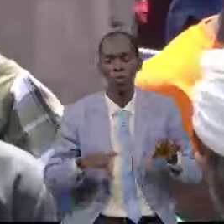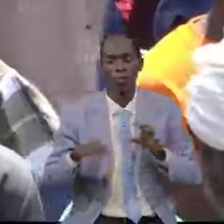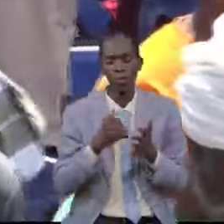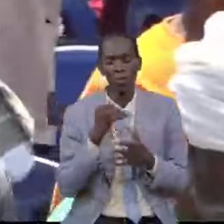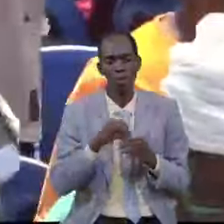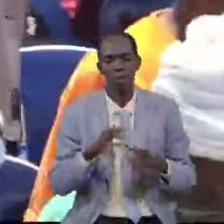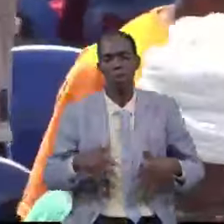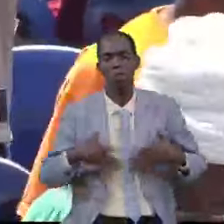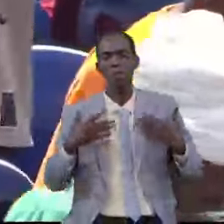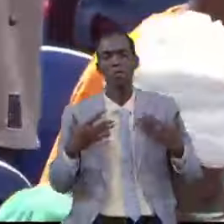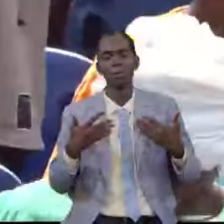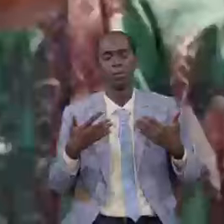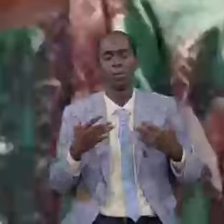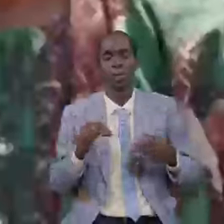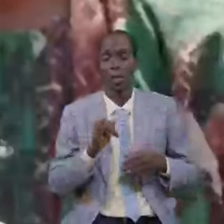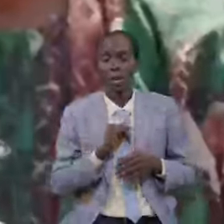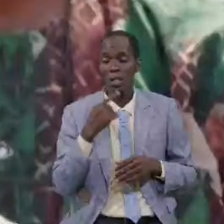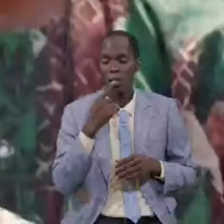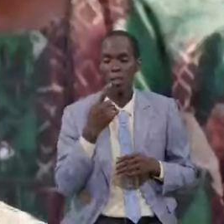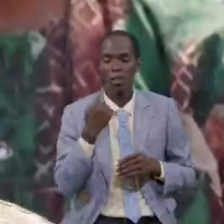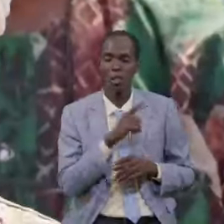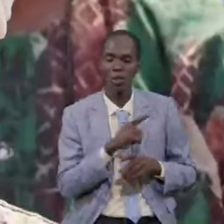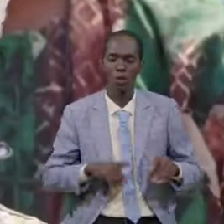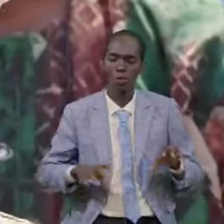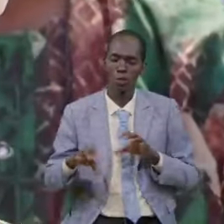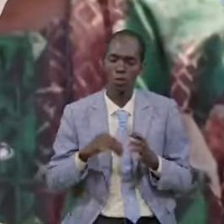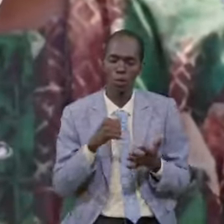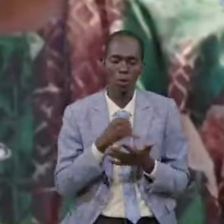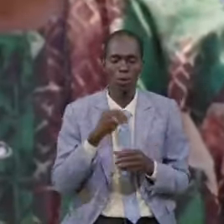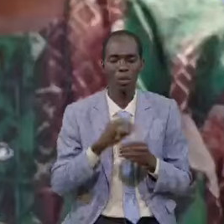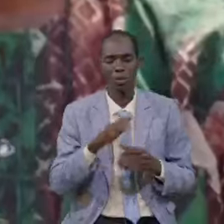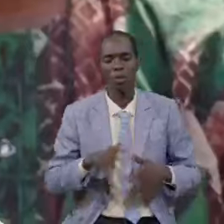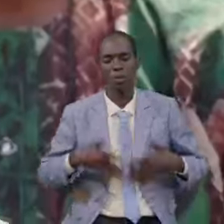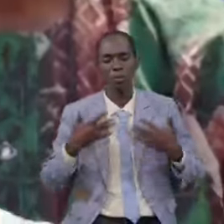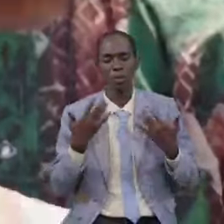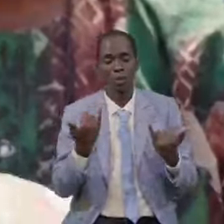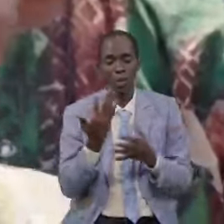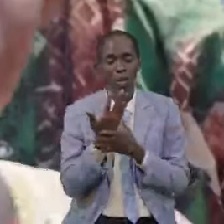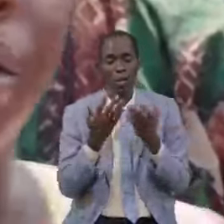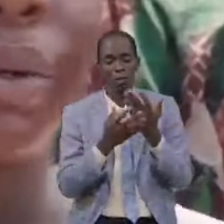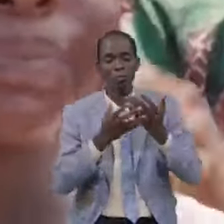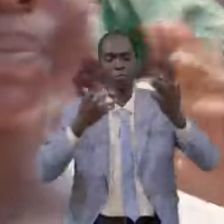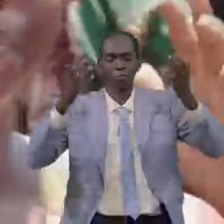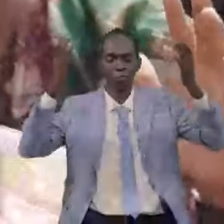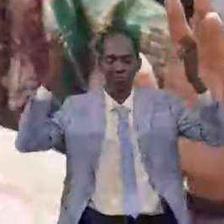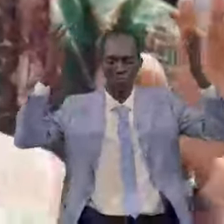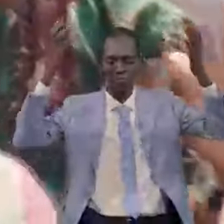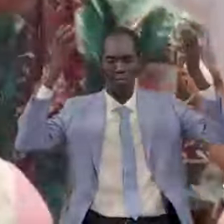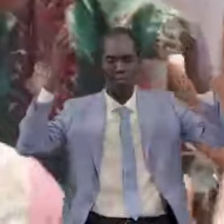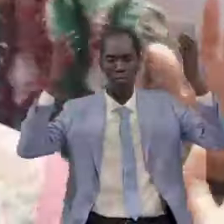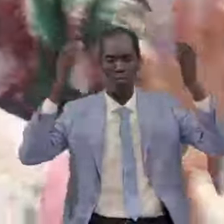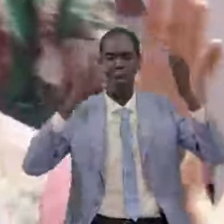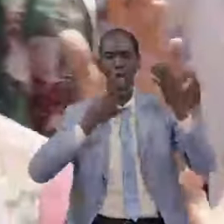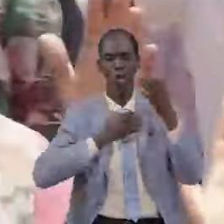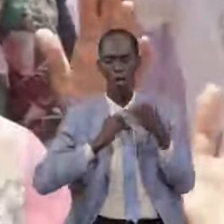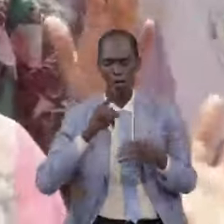said, the Lord confirm it to your life. Raise up that hand and know that God has chosen